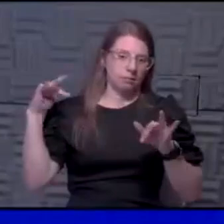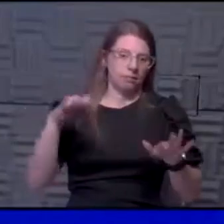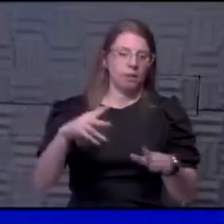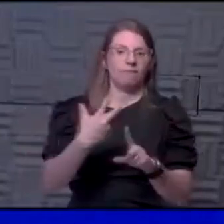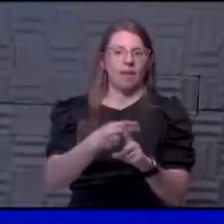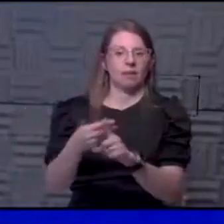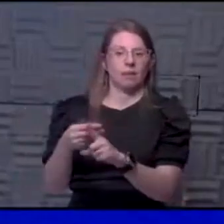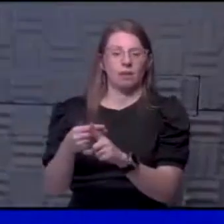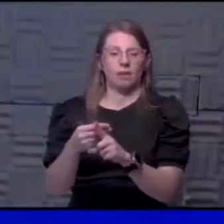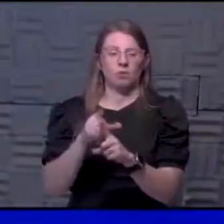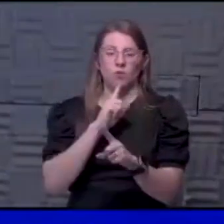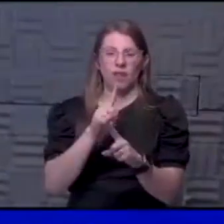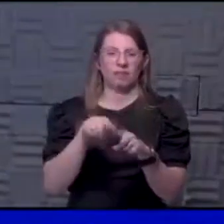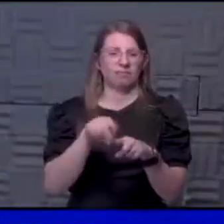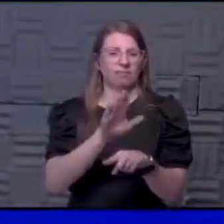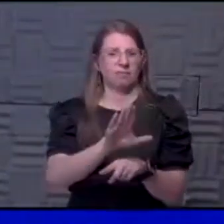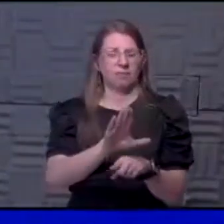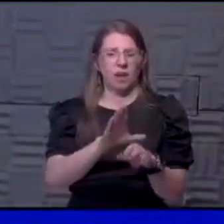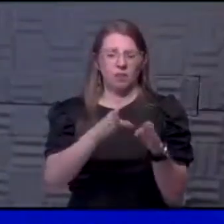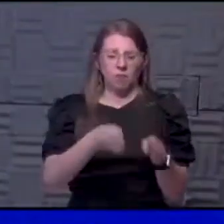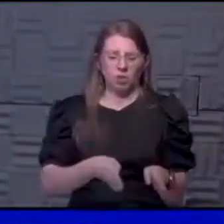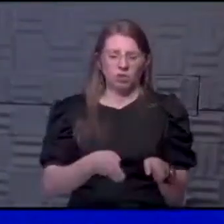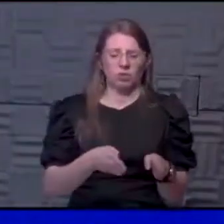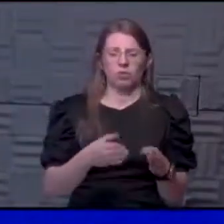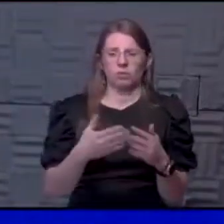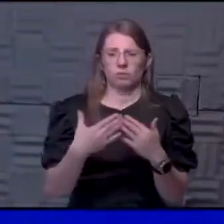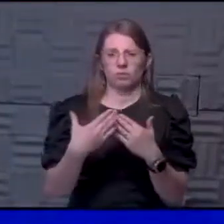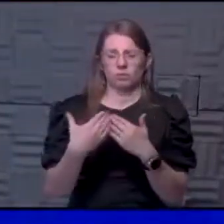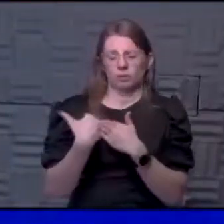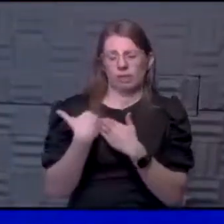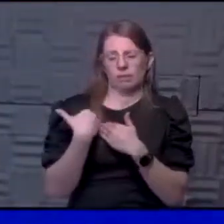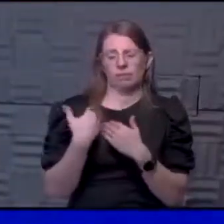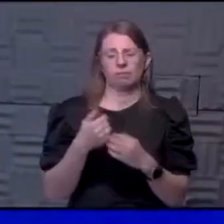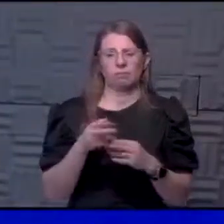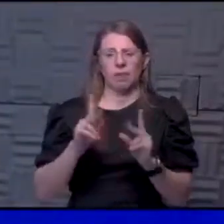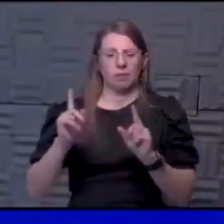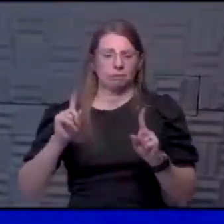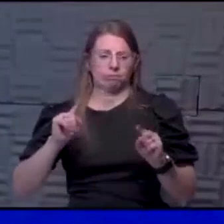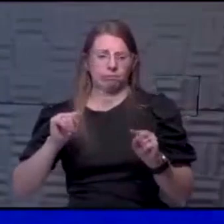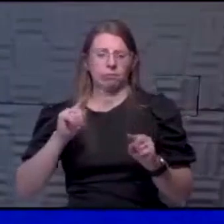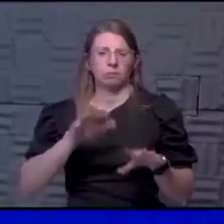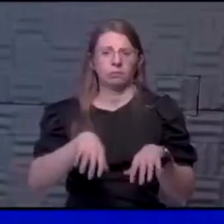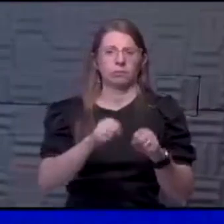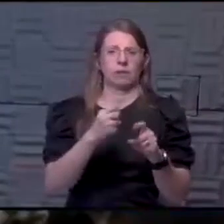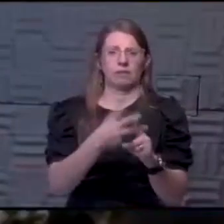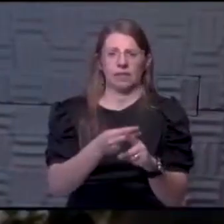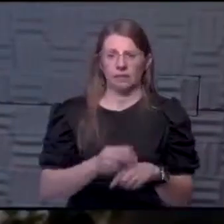to rely on personal responsibility if people have to come and get their vaccine.